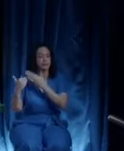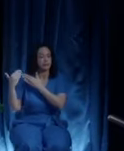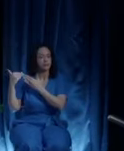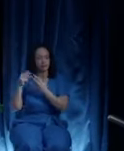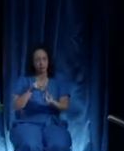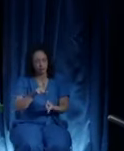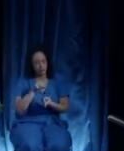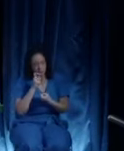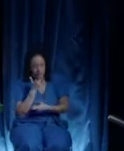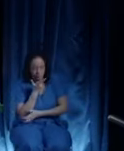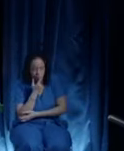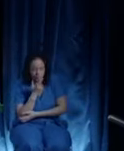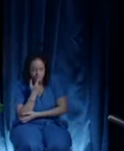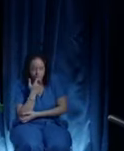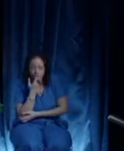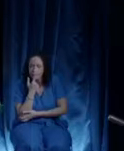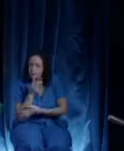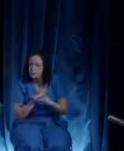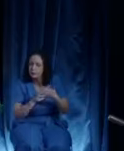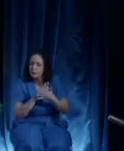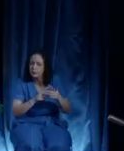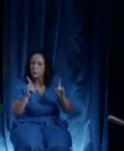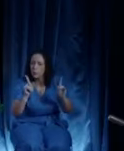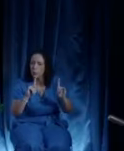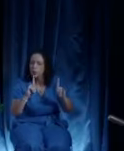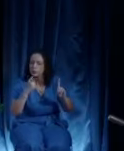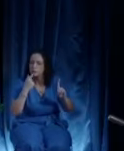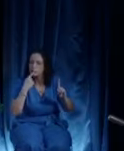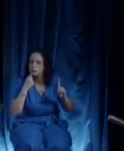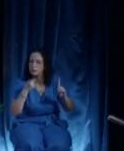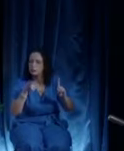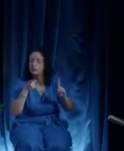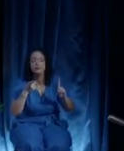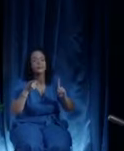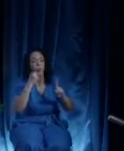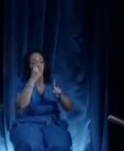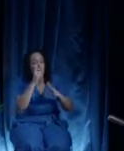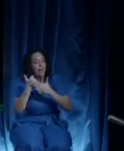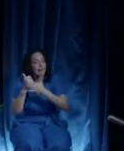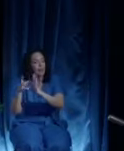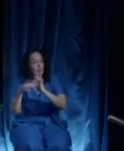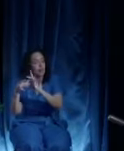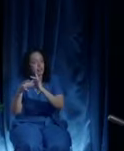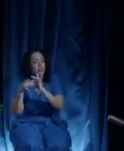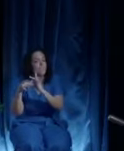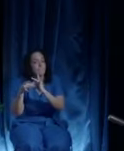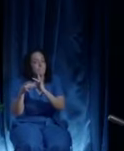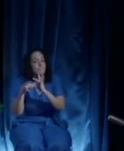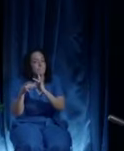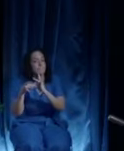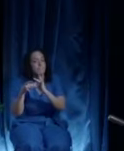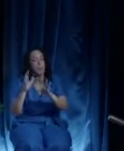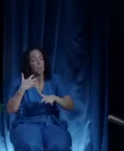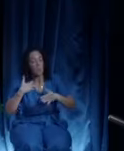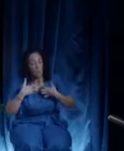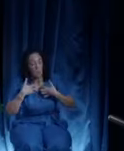interpreted that as some sort of reflection on a homosexual relationship, which is quite a curious